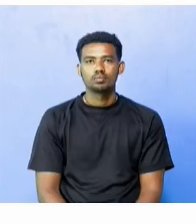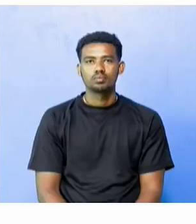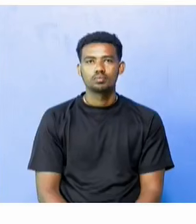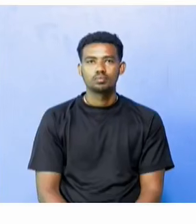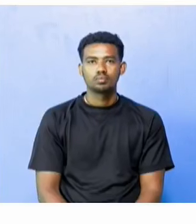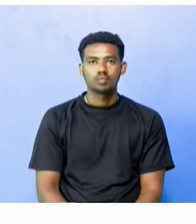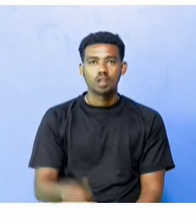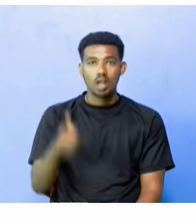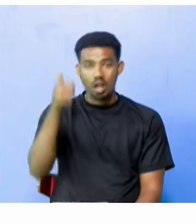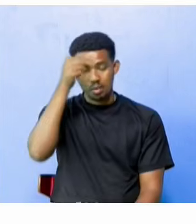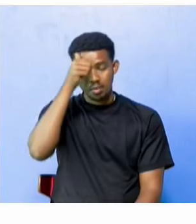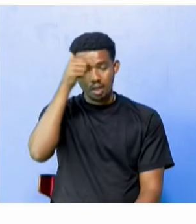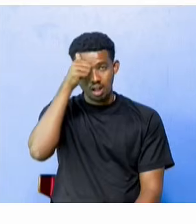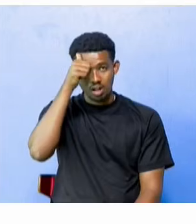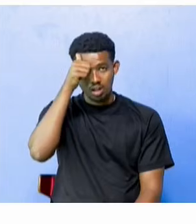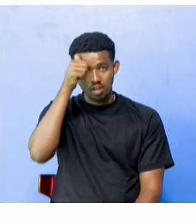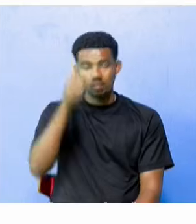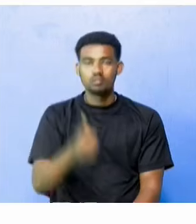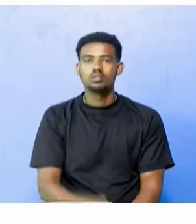Abel weighs, look,